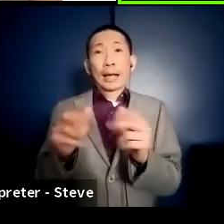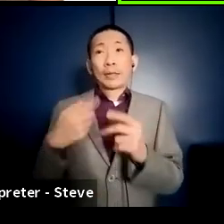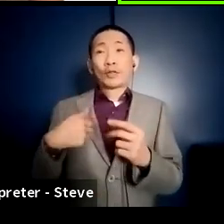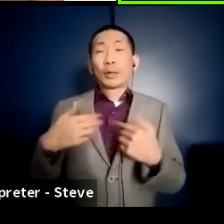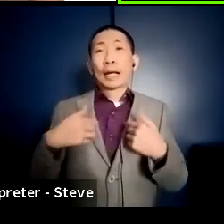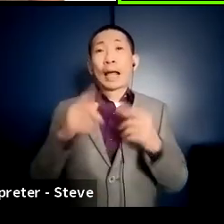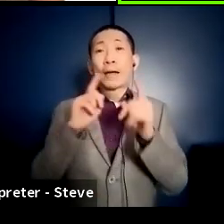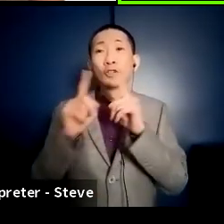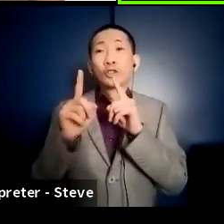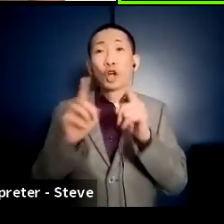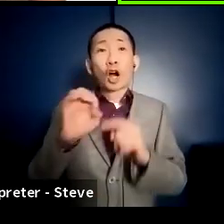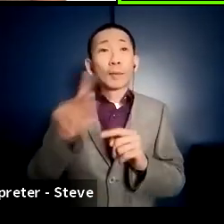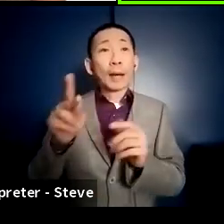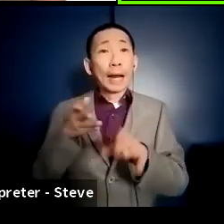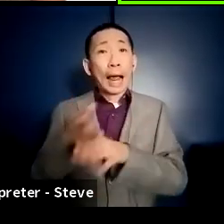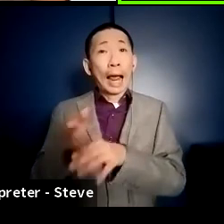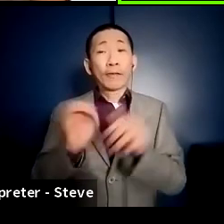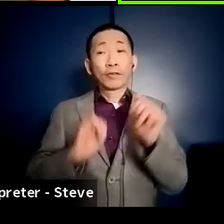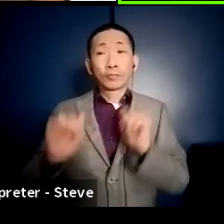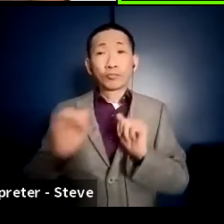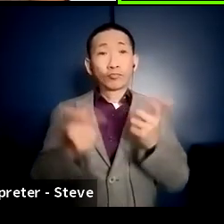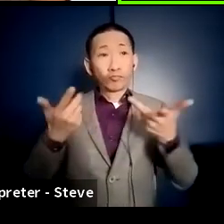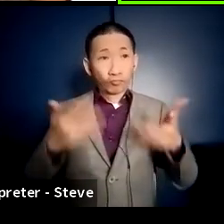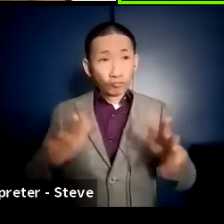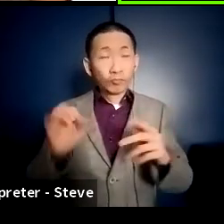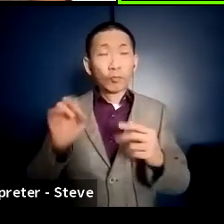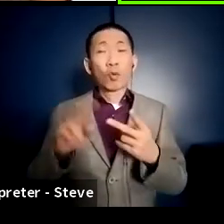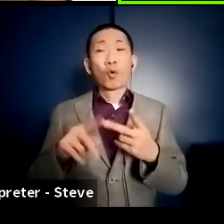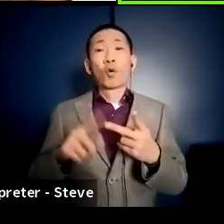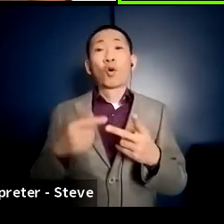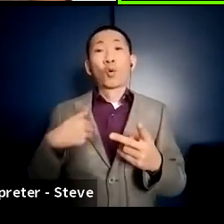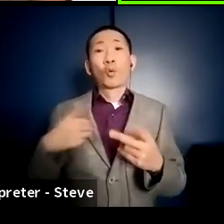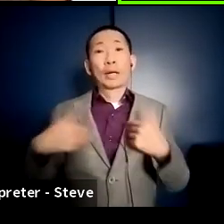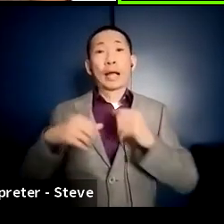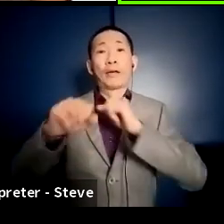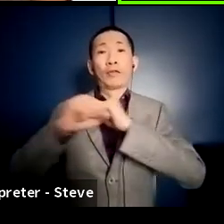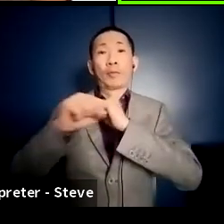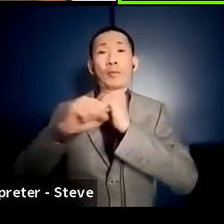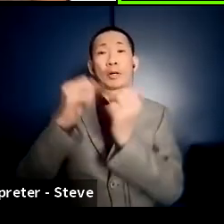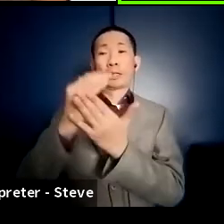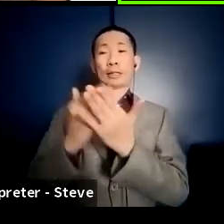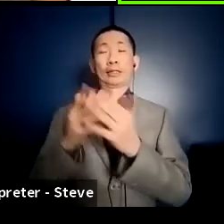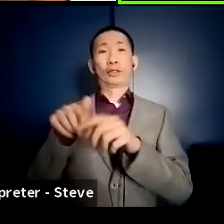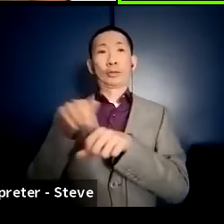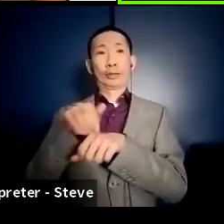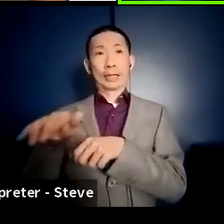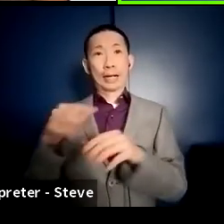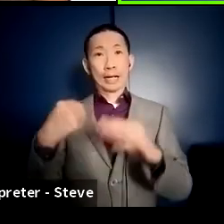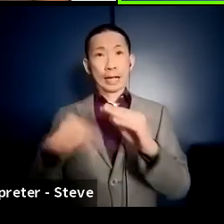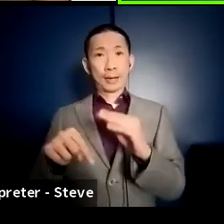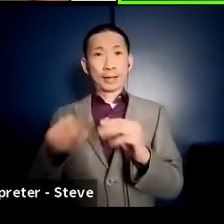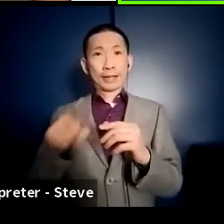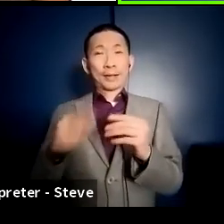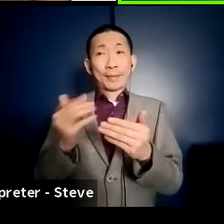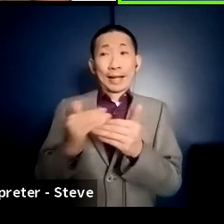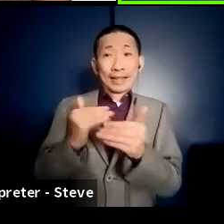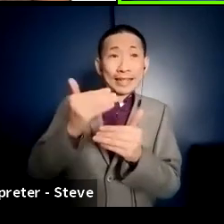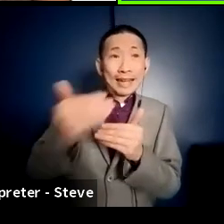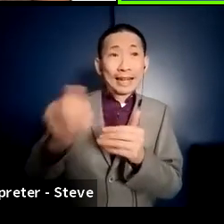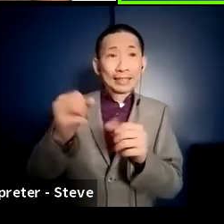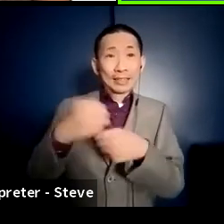after productions, whenever we have our marketing list that we send out emails to about our upcoming